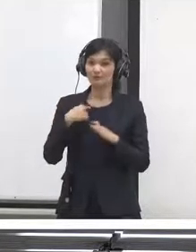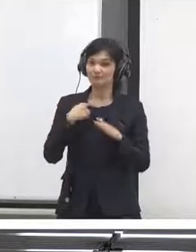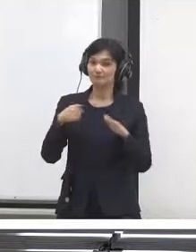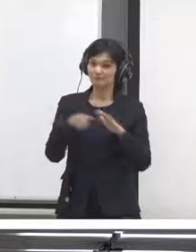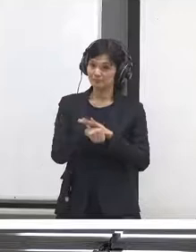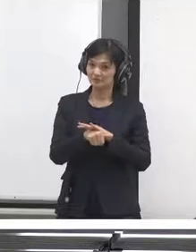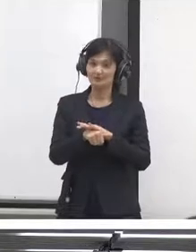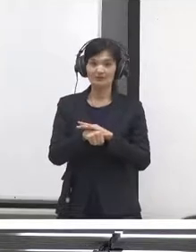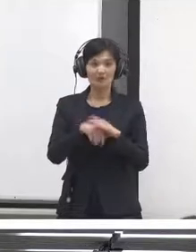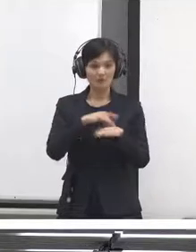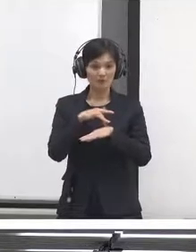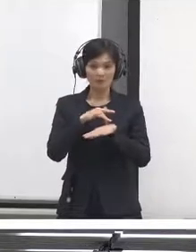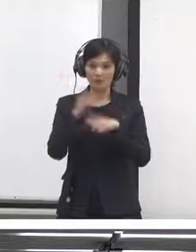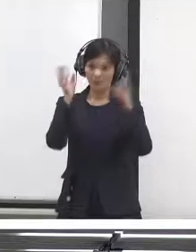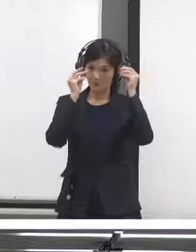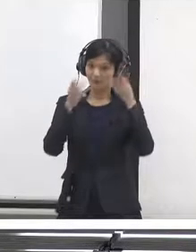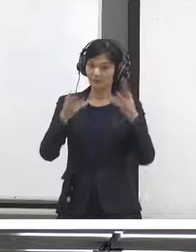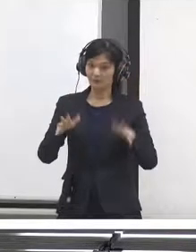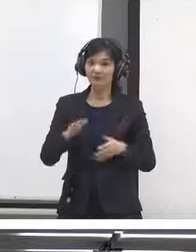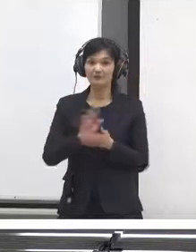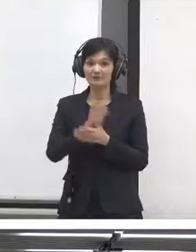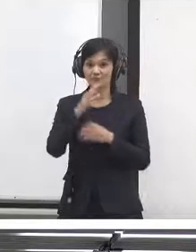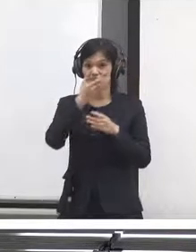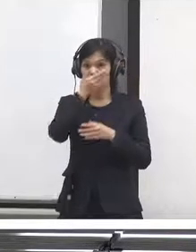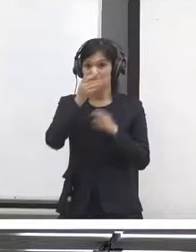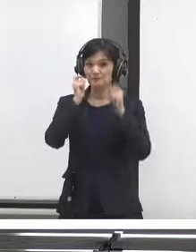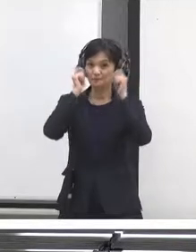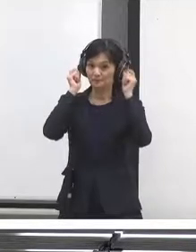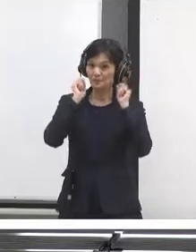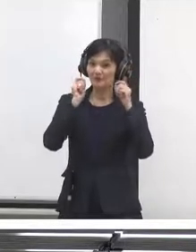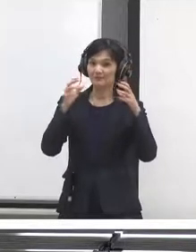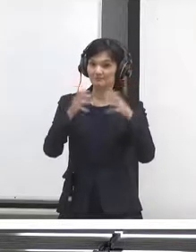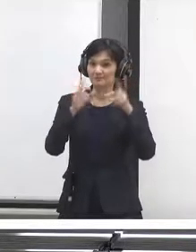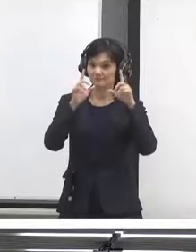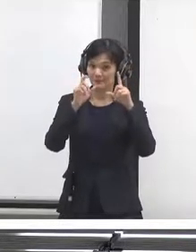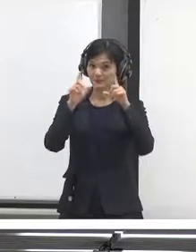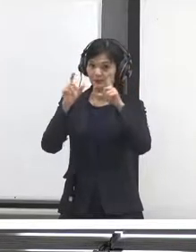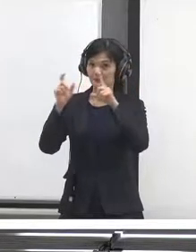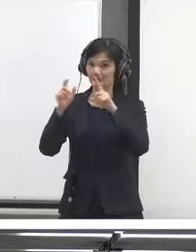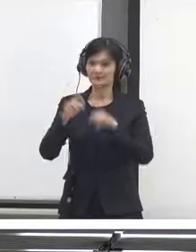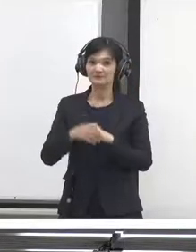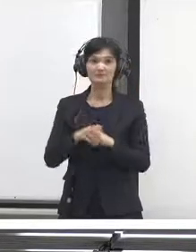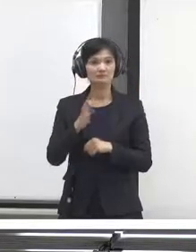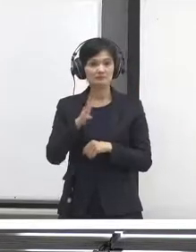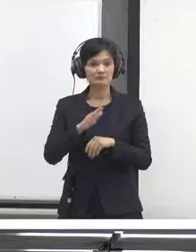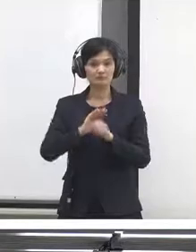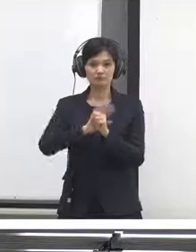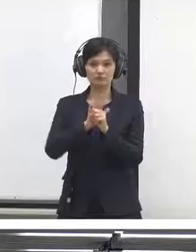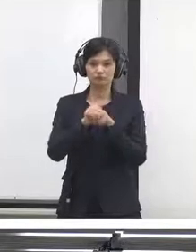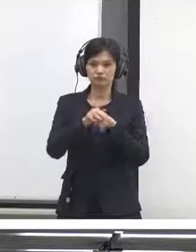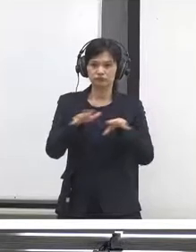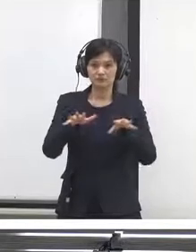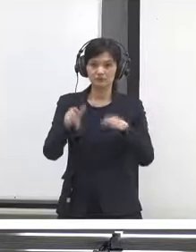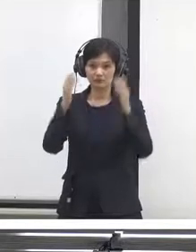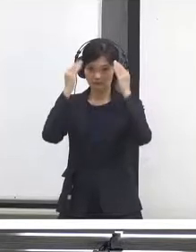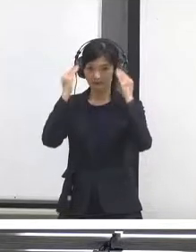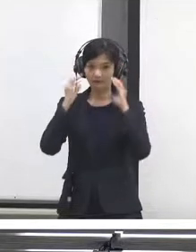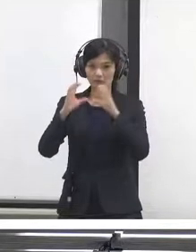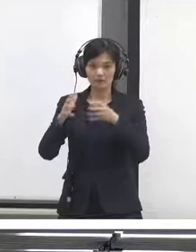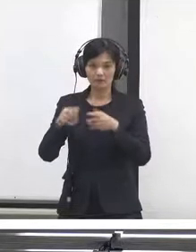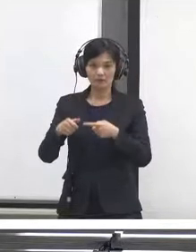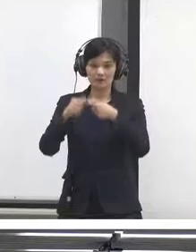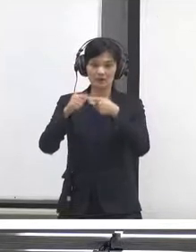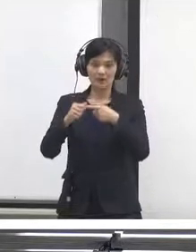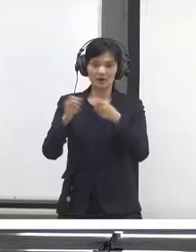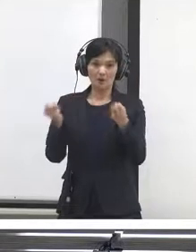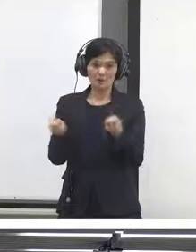the corona is full swing in Korea.And in my memories, after Zoom call on this day, all of a